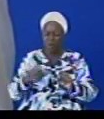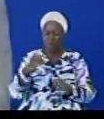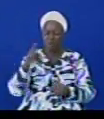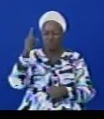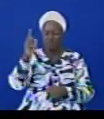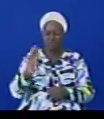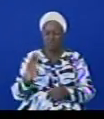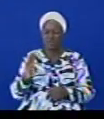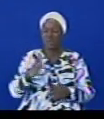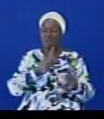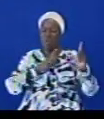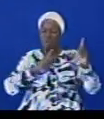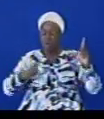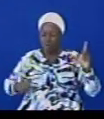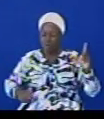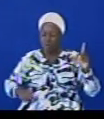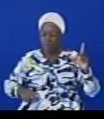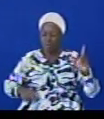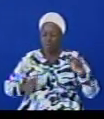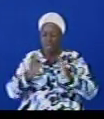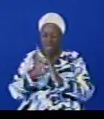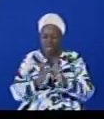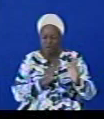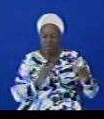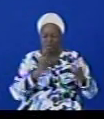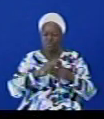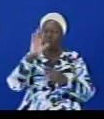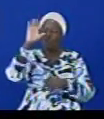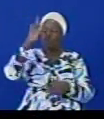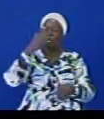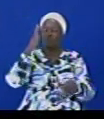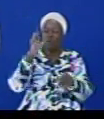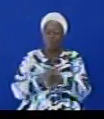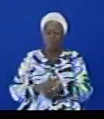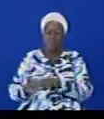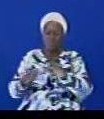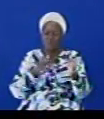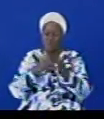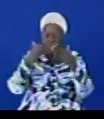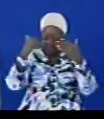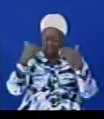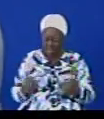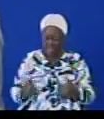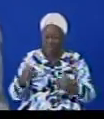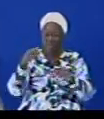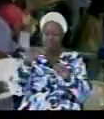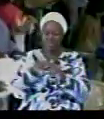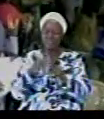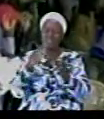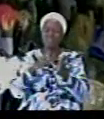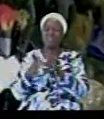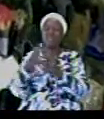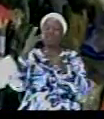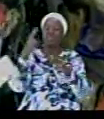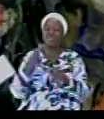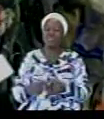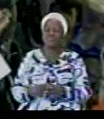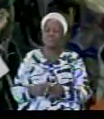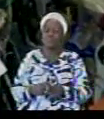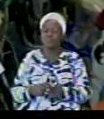God. Lord, according to your promise, do it now in Jesus' name.